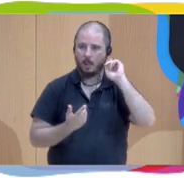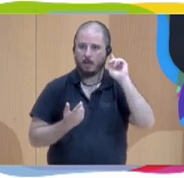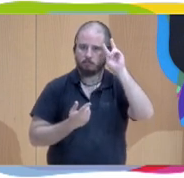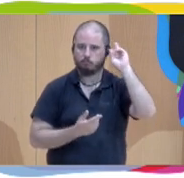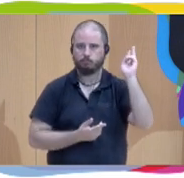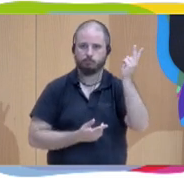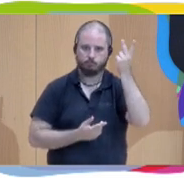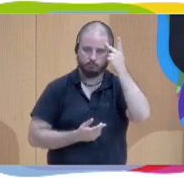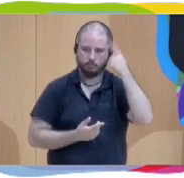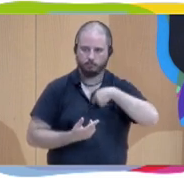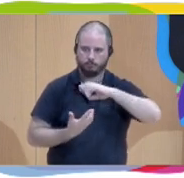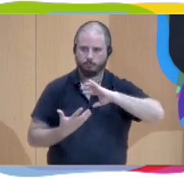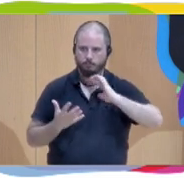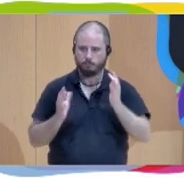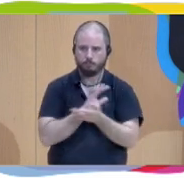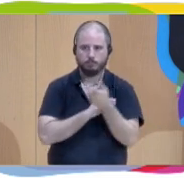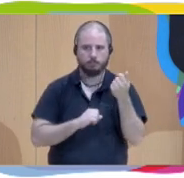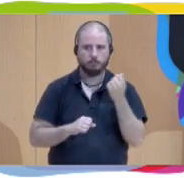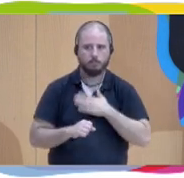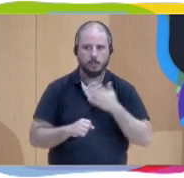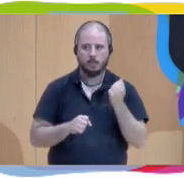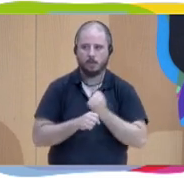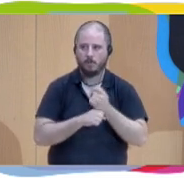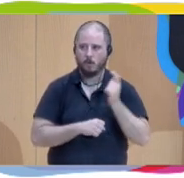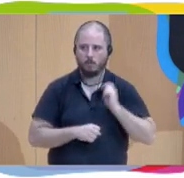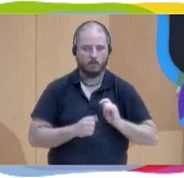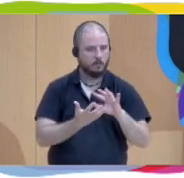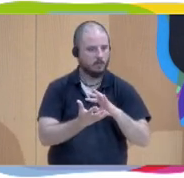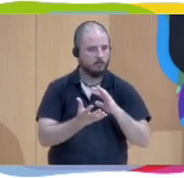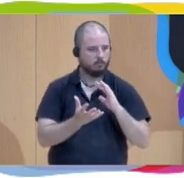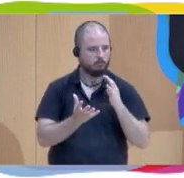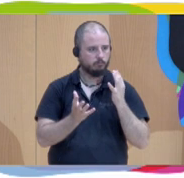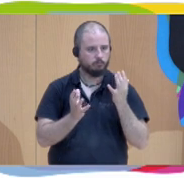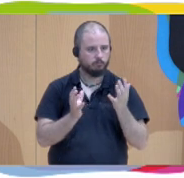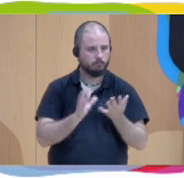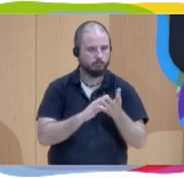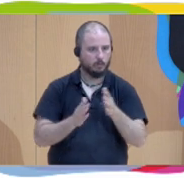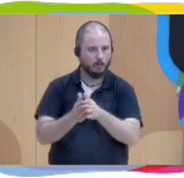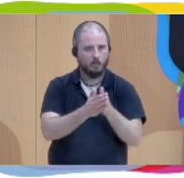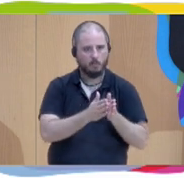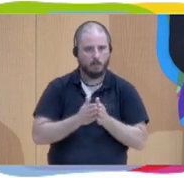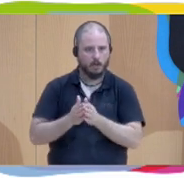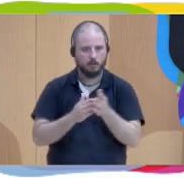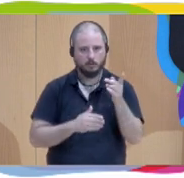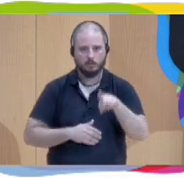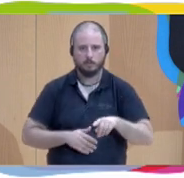professional work is also transforming along with my colleagues. And this continuing